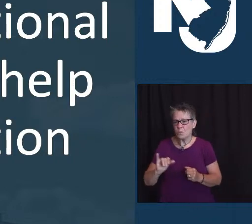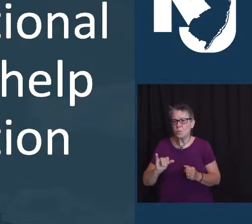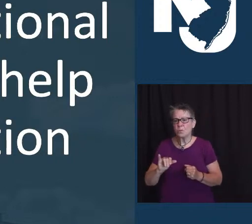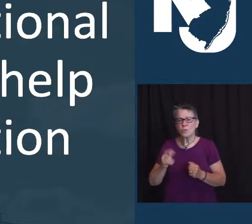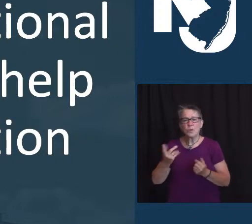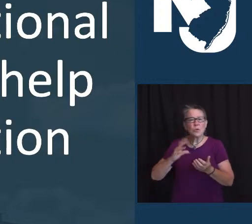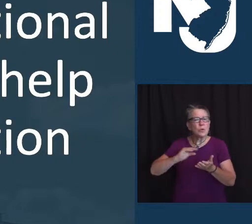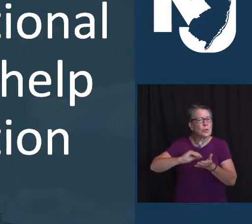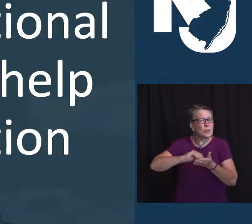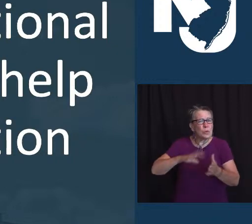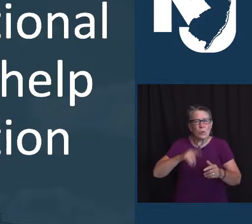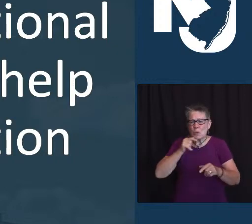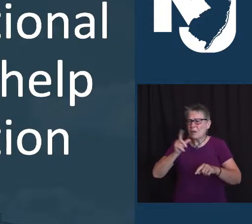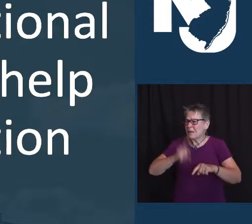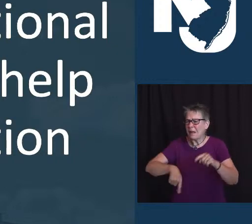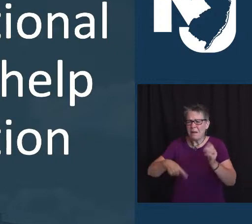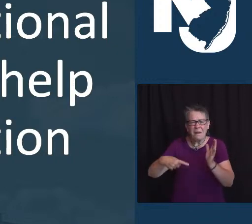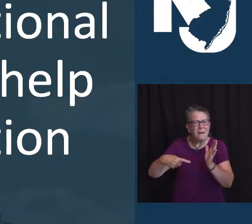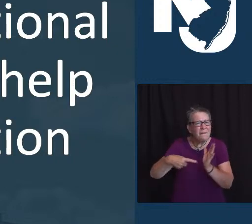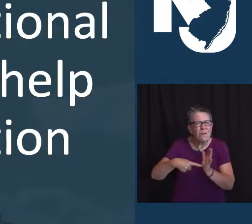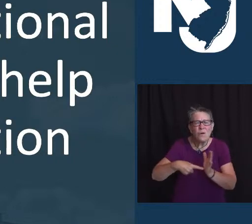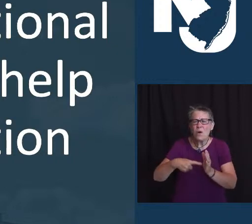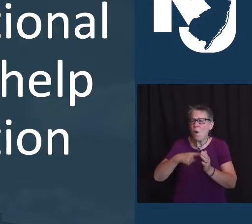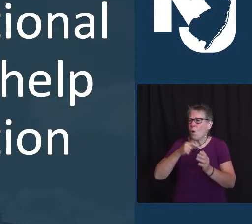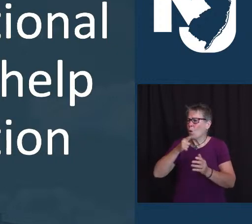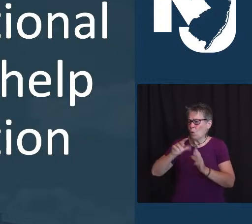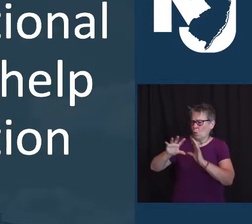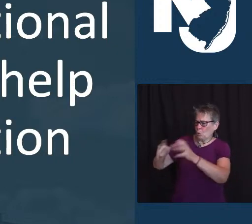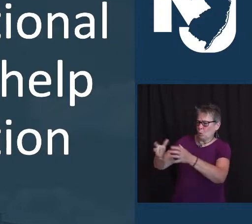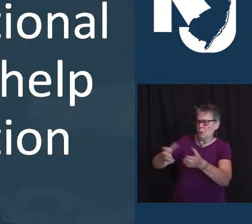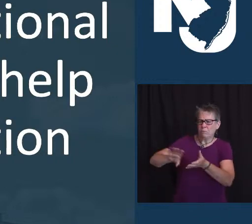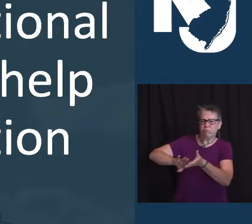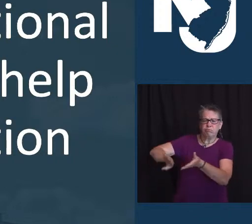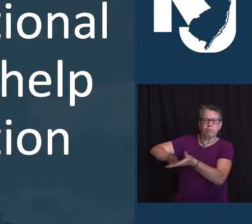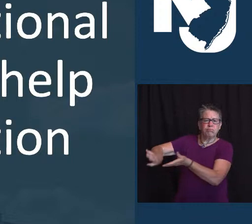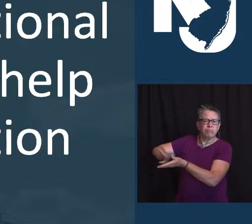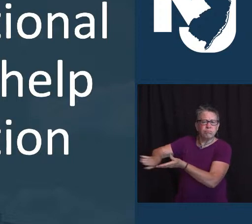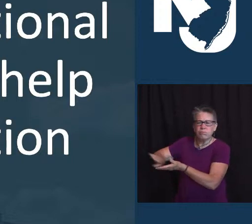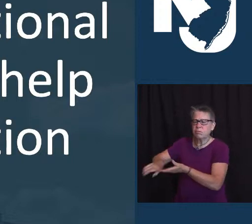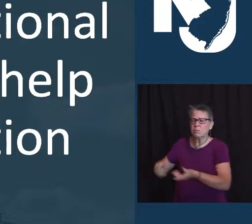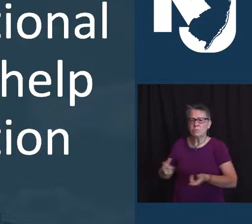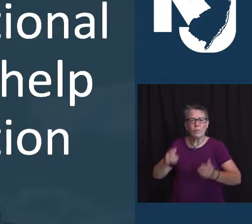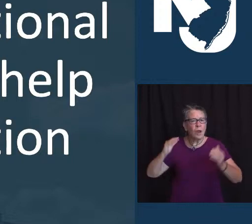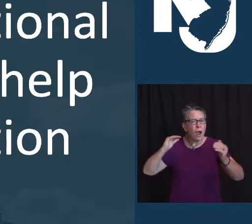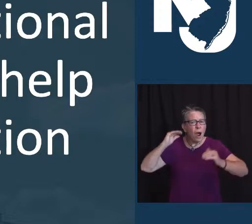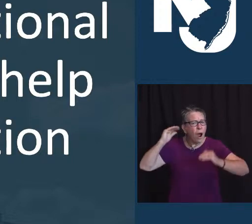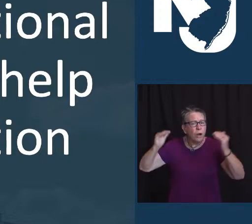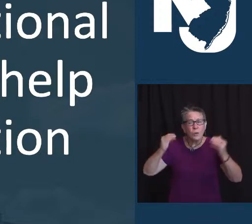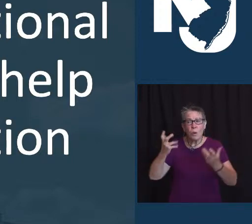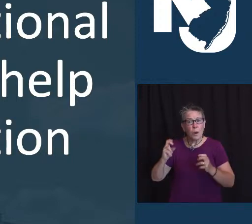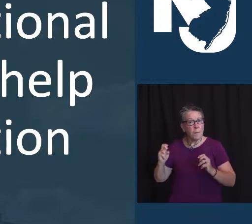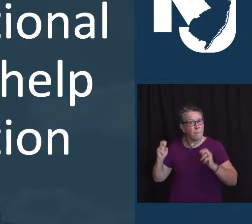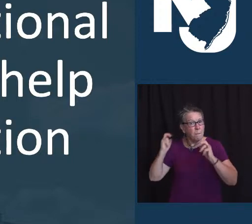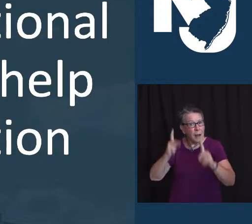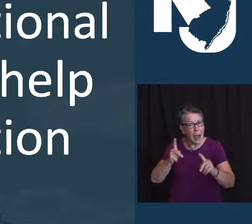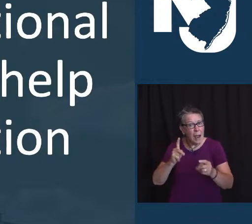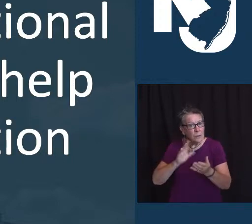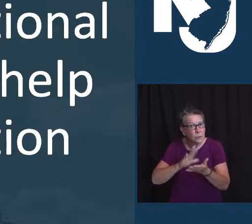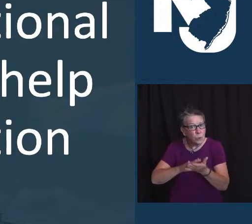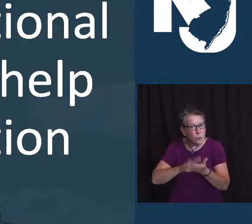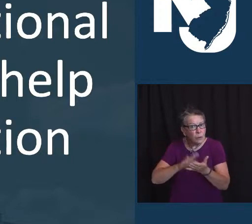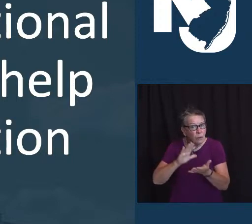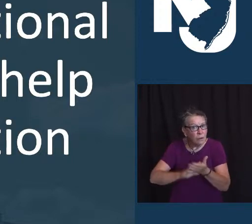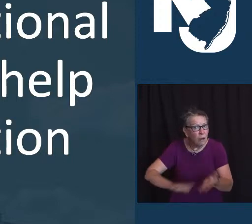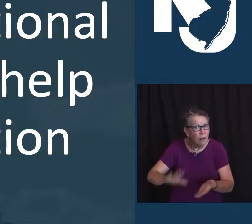and working-age adults looking to get back to school for new skills to change careers. We're also distributing more than